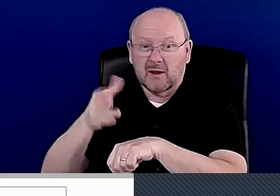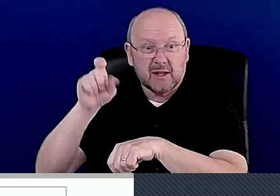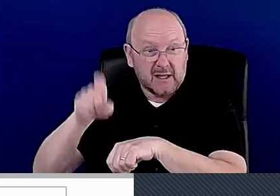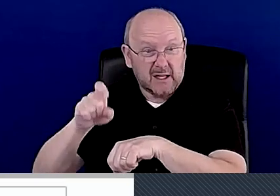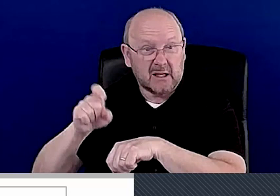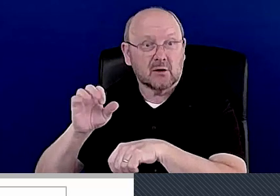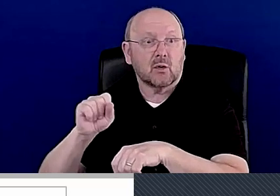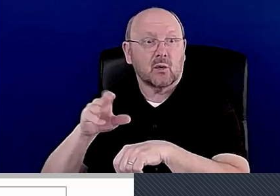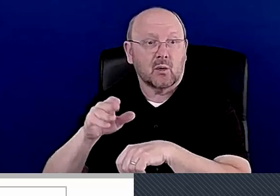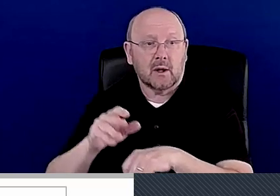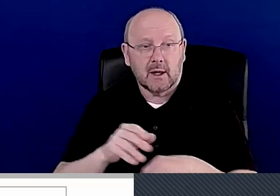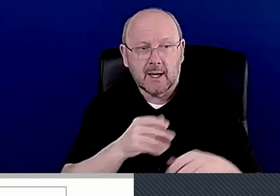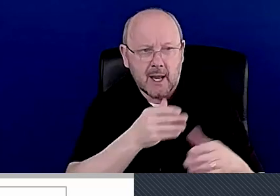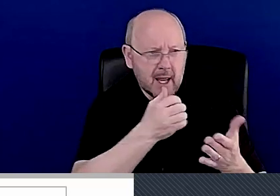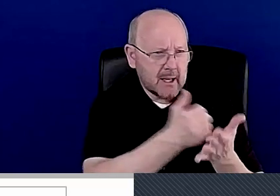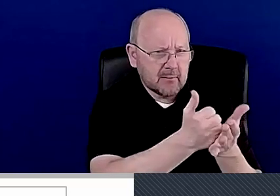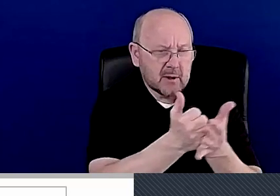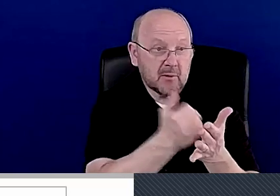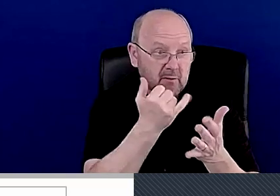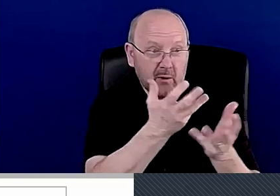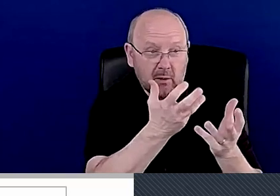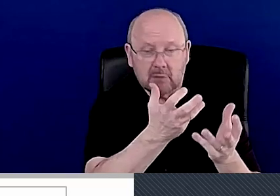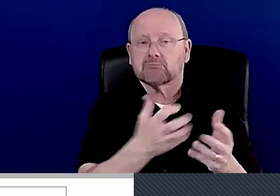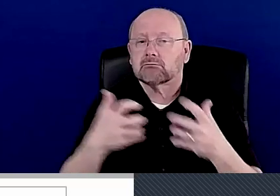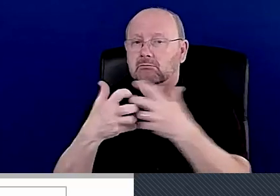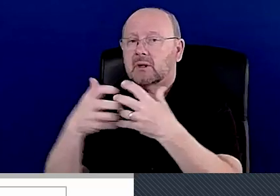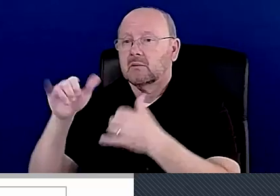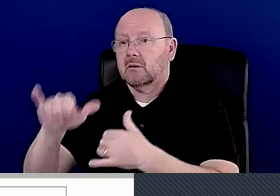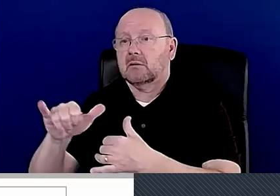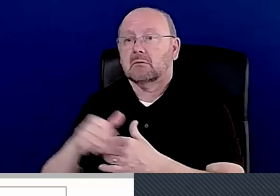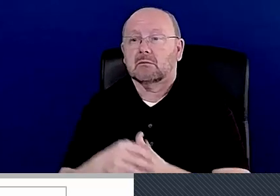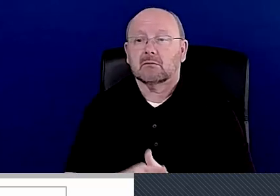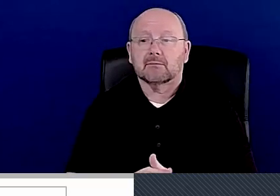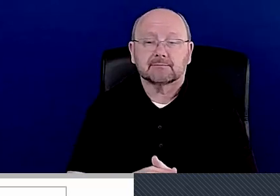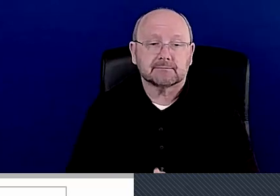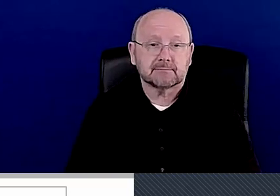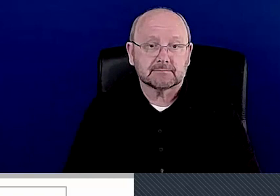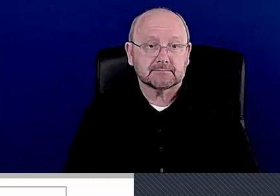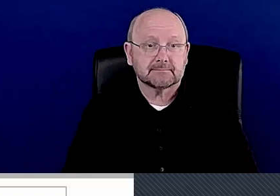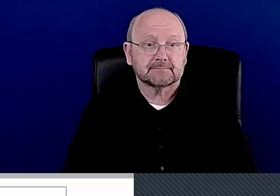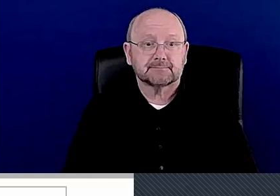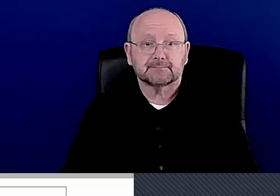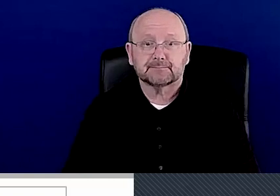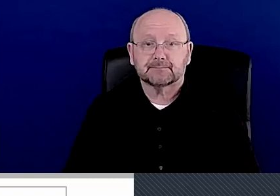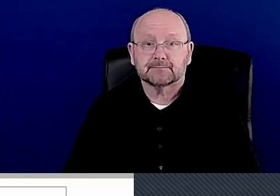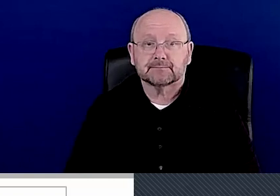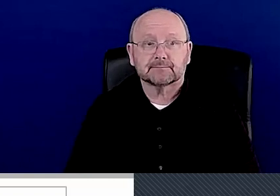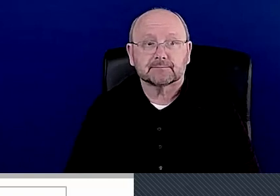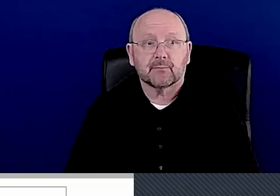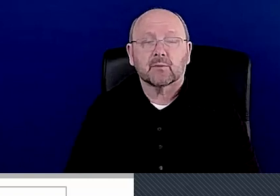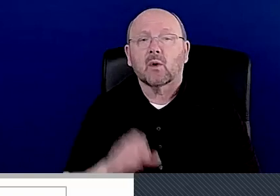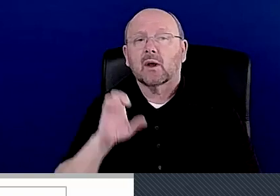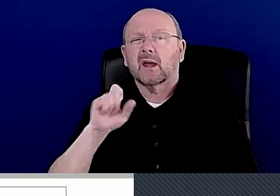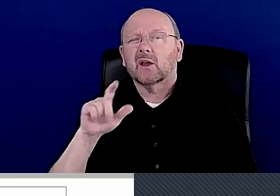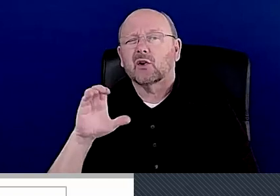Yeah. Here's some other pathway programs that we have at Fresno Adult. Yeah, so